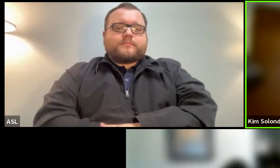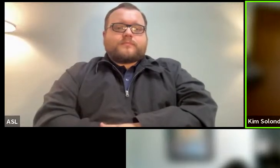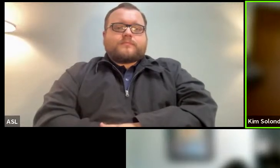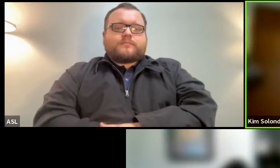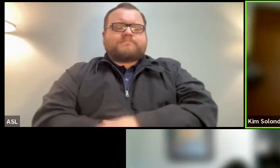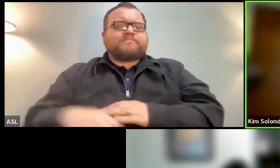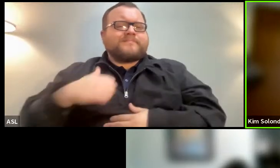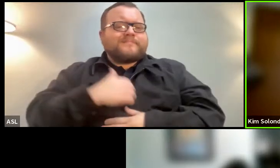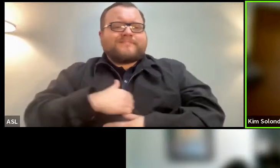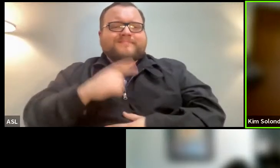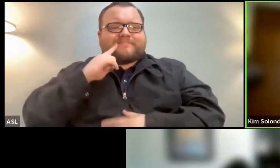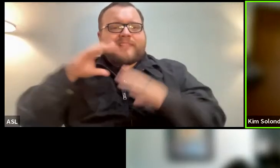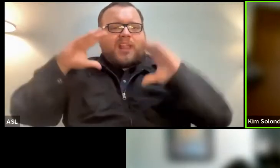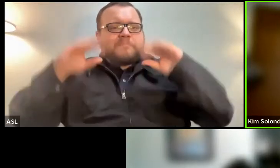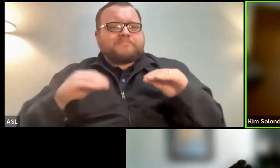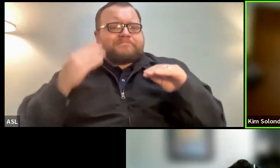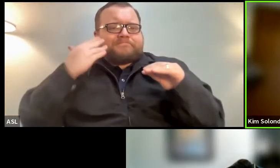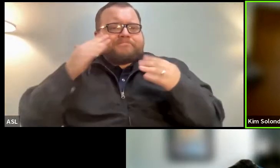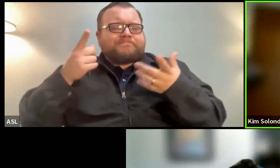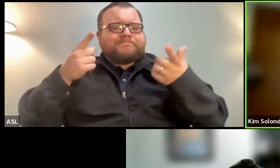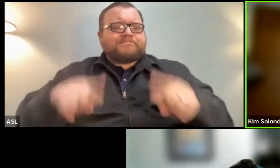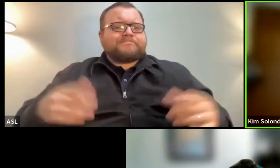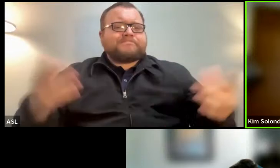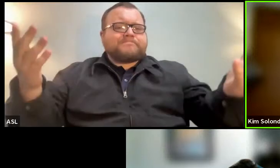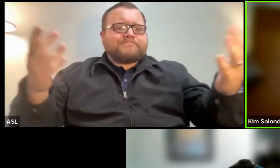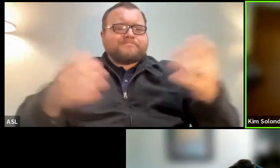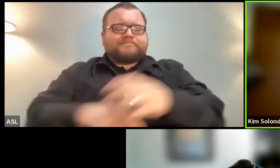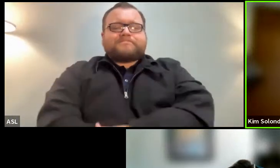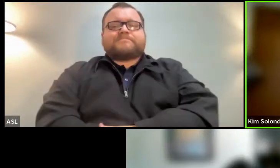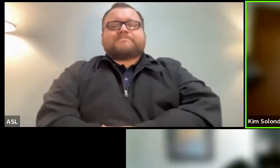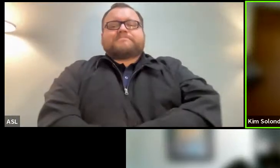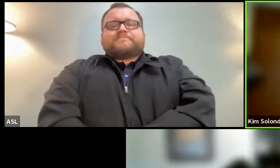Sorry, I don't know what happened to the screen.